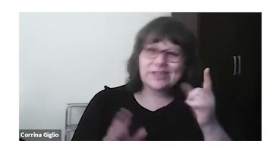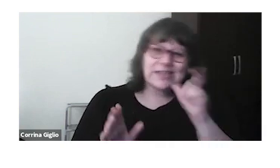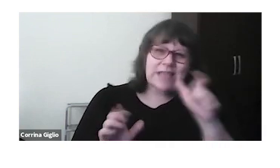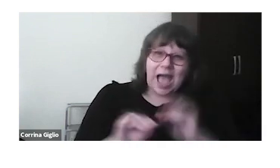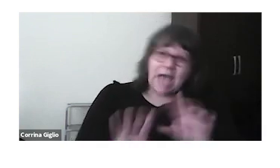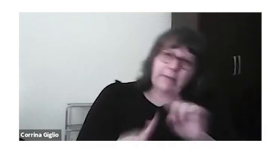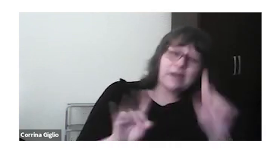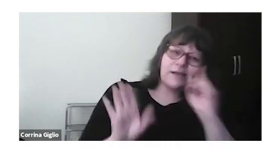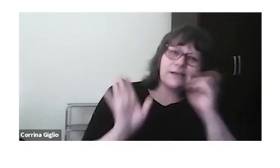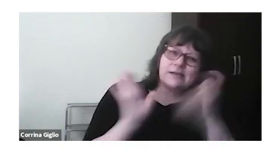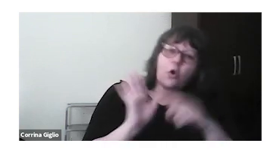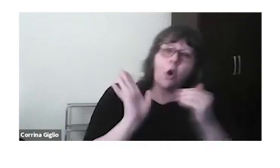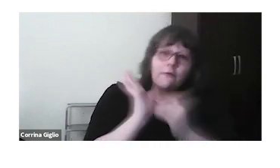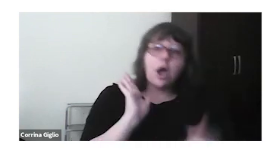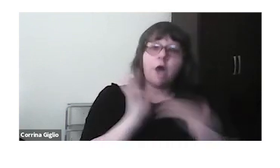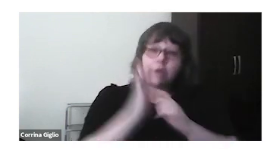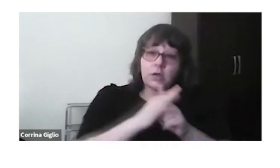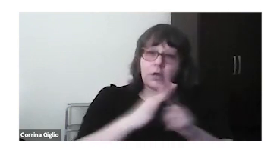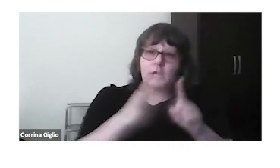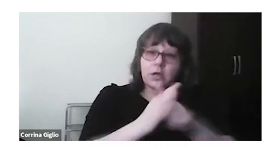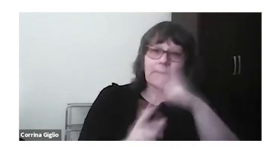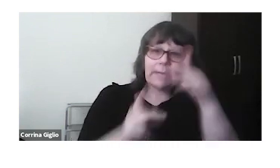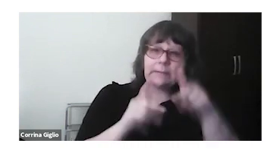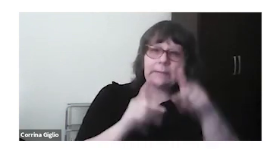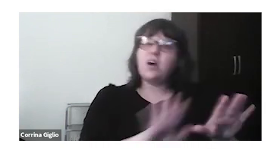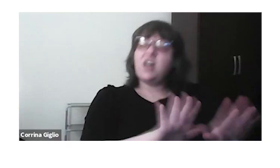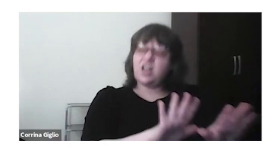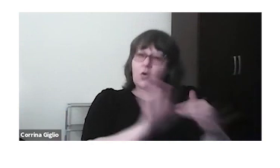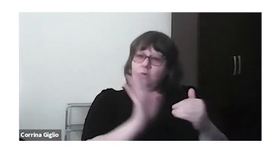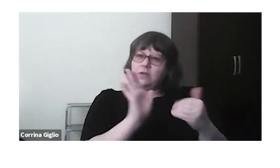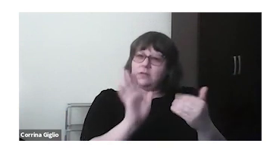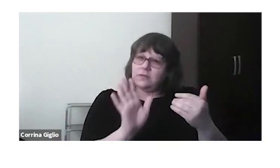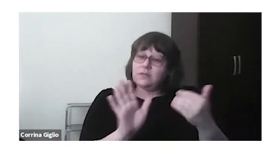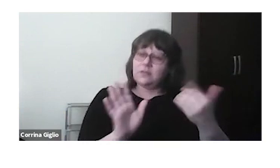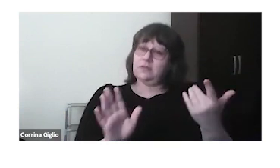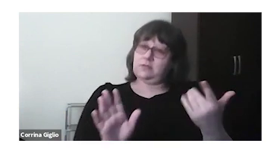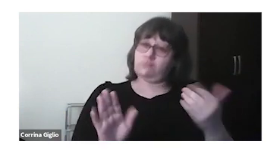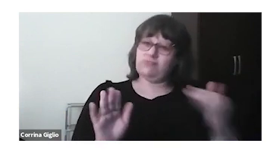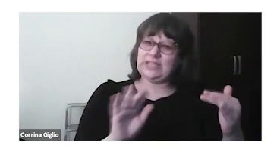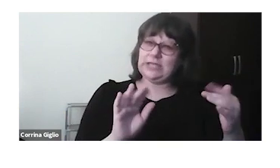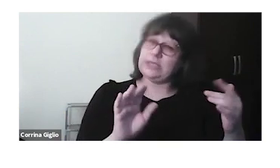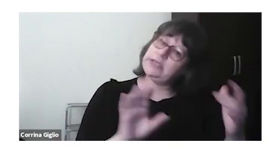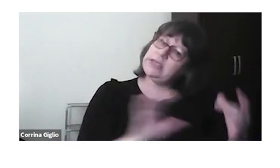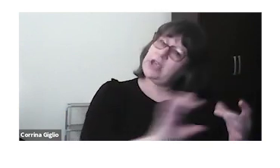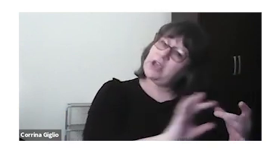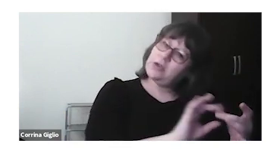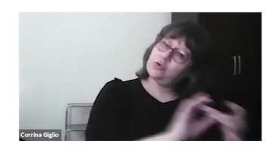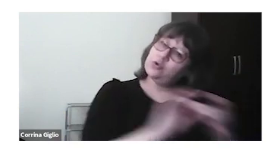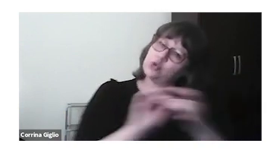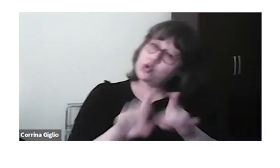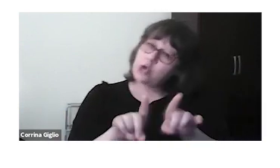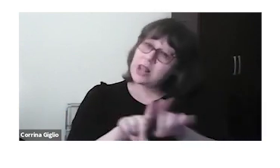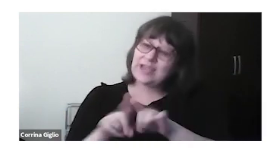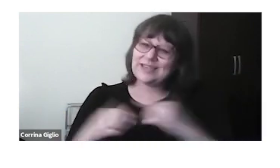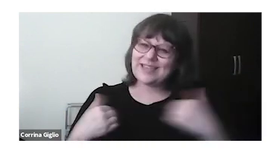you see this over and over again in which Black people are often made to be associated with animals in some